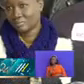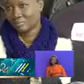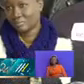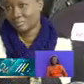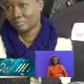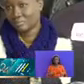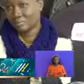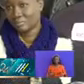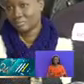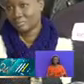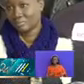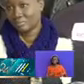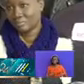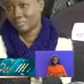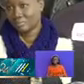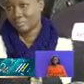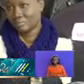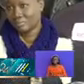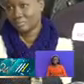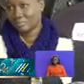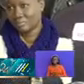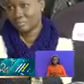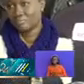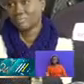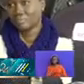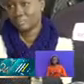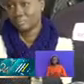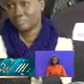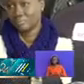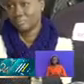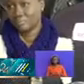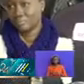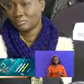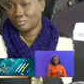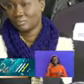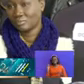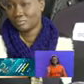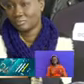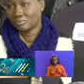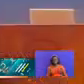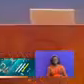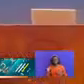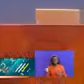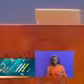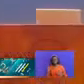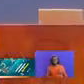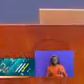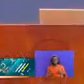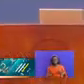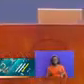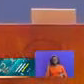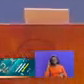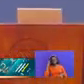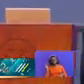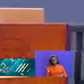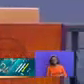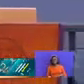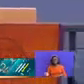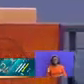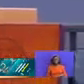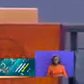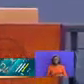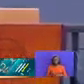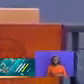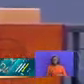vaccine do does it mean we don't have Kenyans with brains that can K get get an anointing get in a